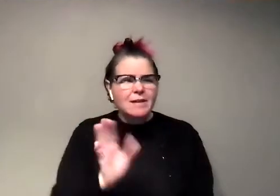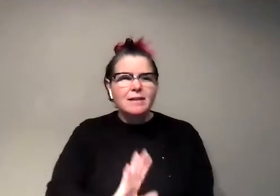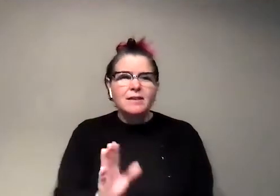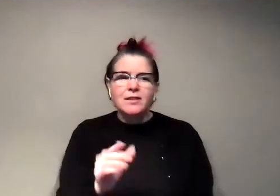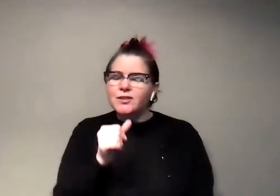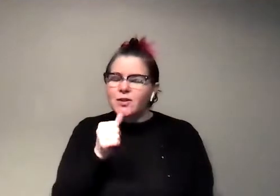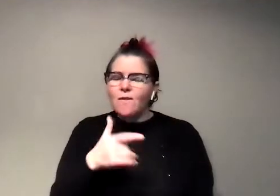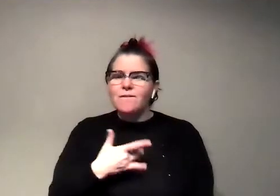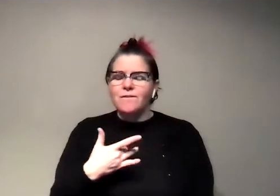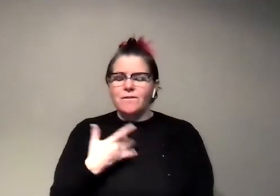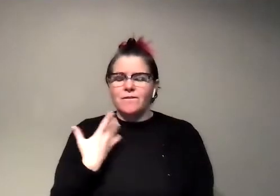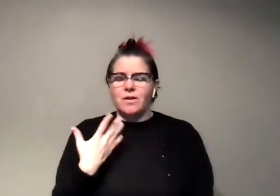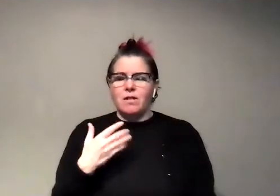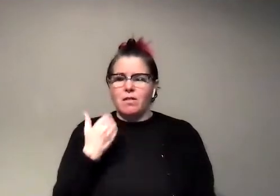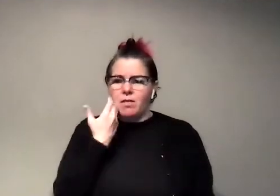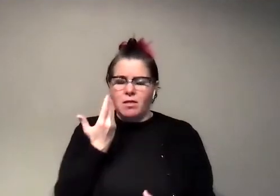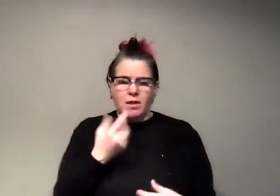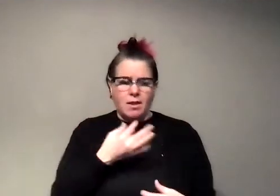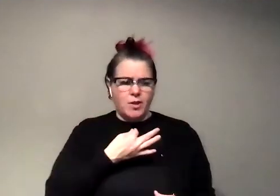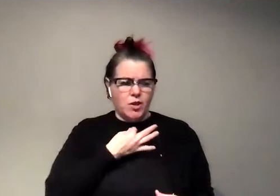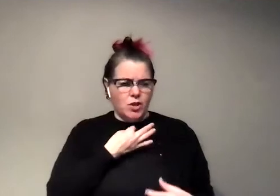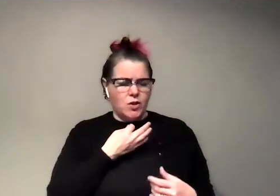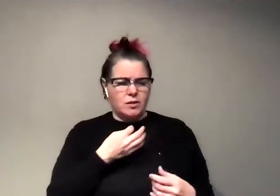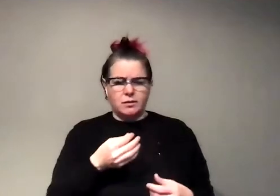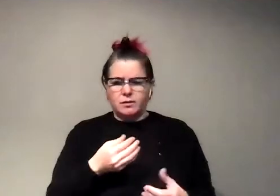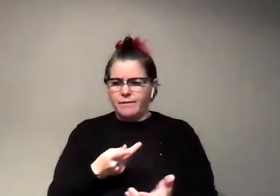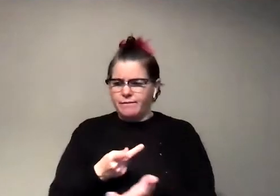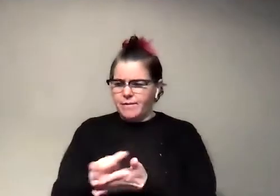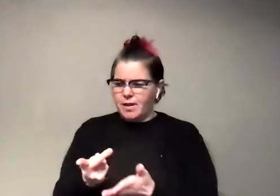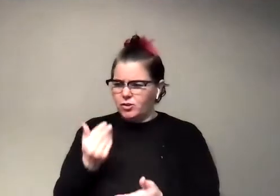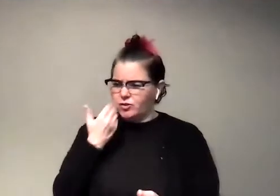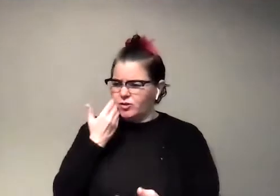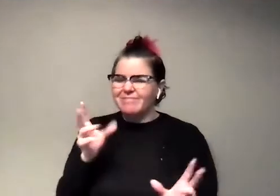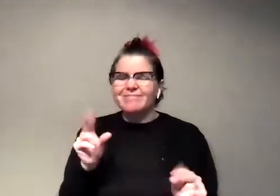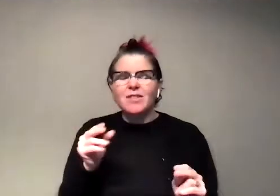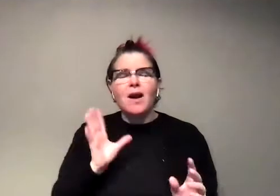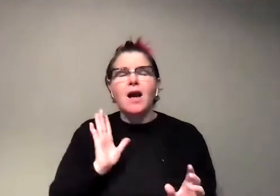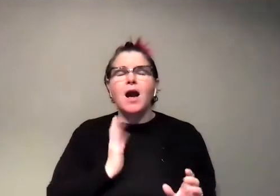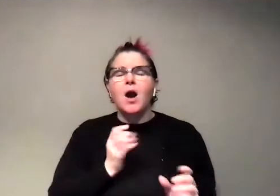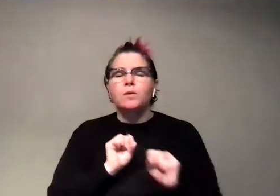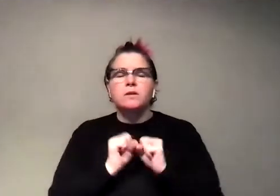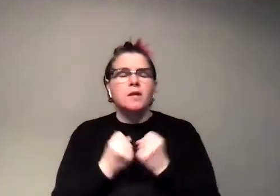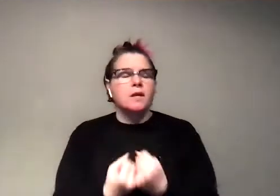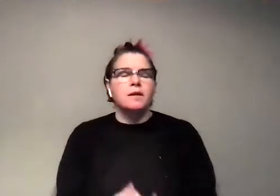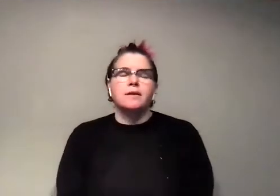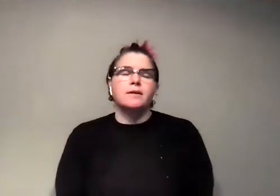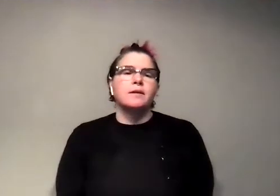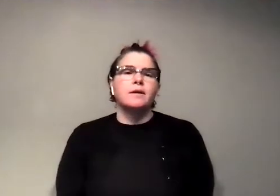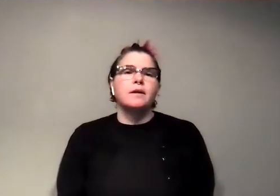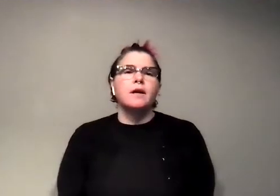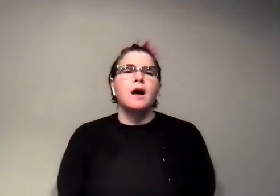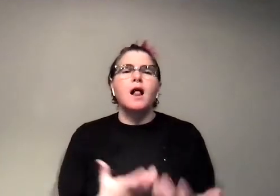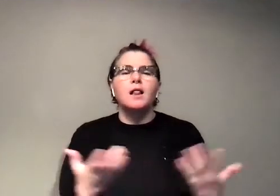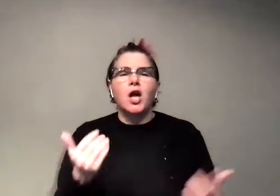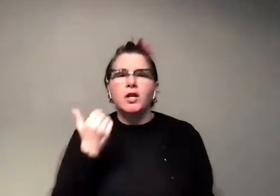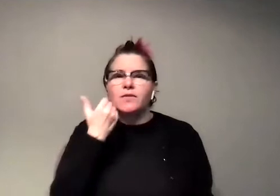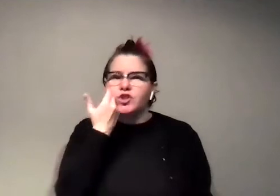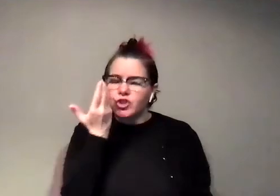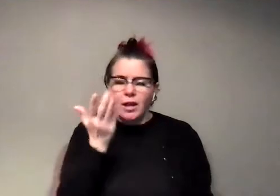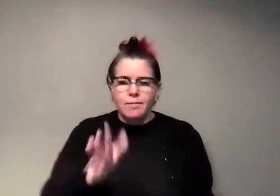Don't feel ashamed Yep. for failing. Um, our society is very like, there's a lot of shame all over the